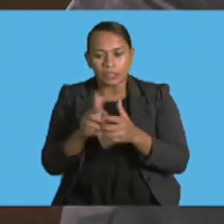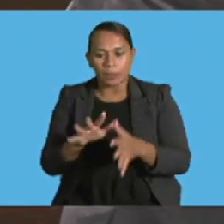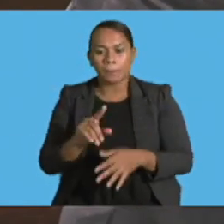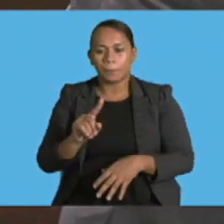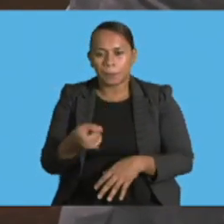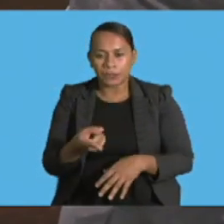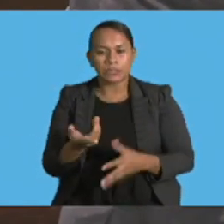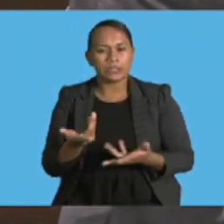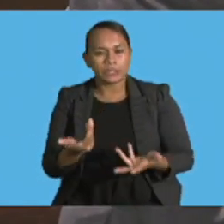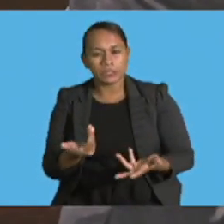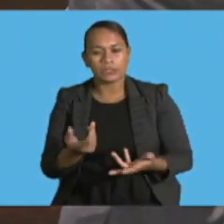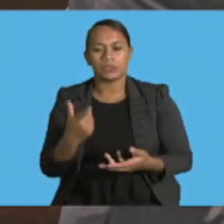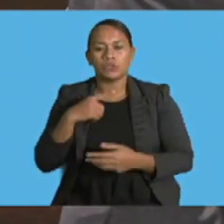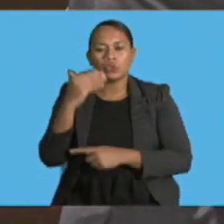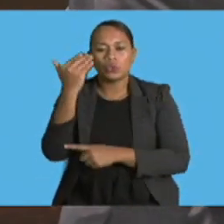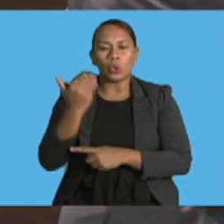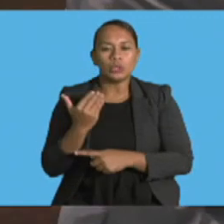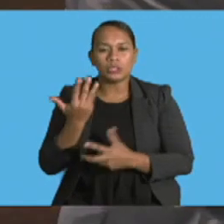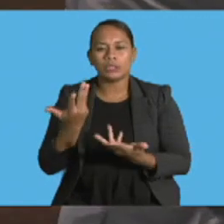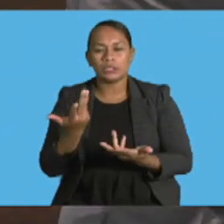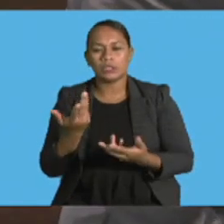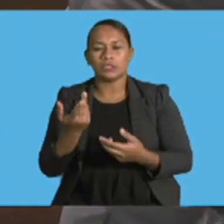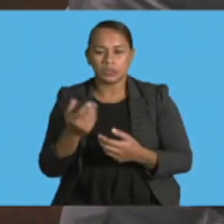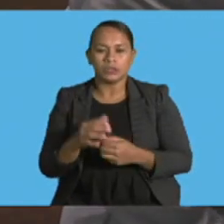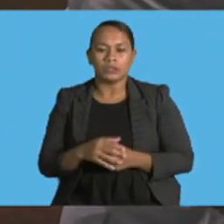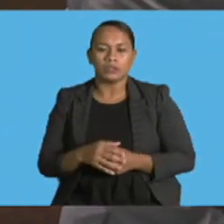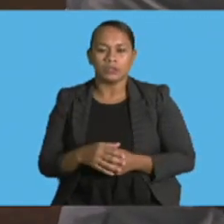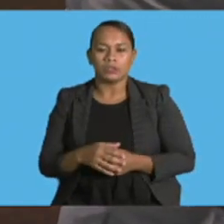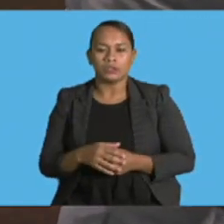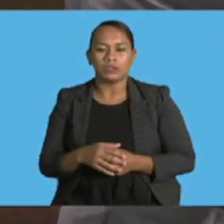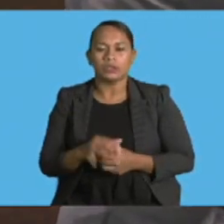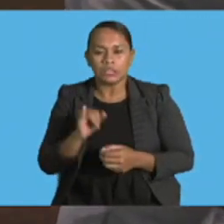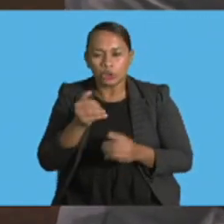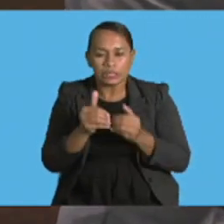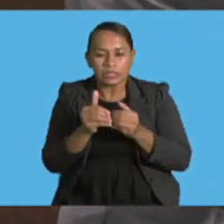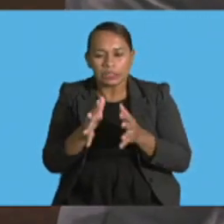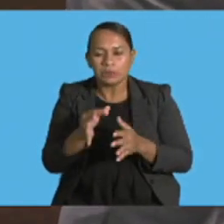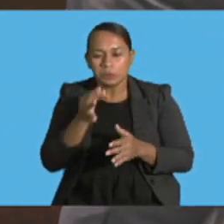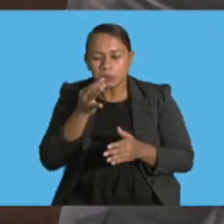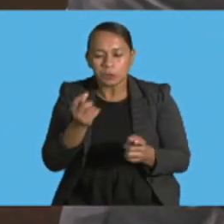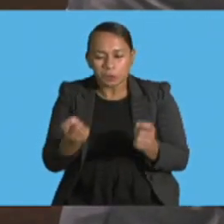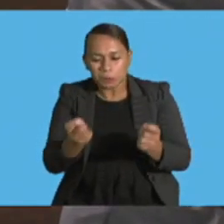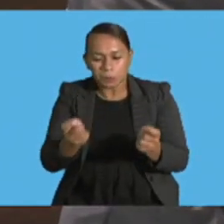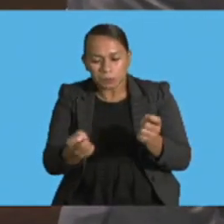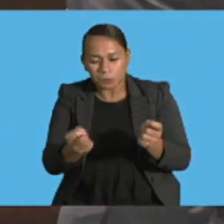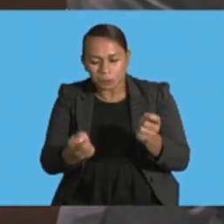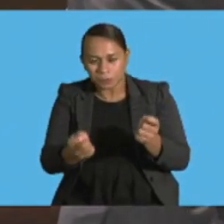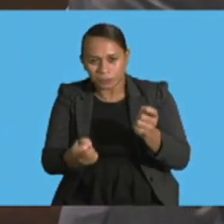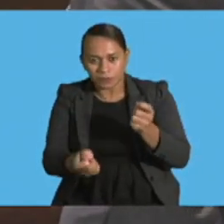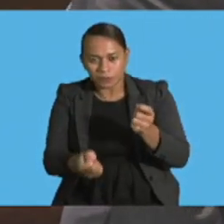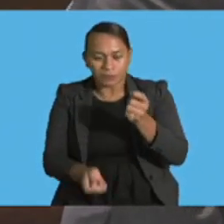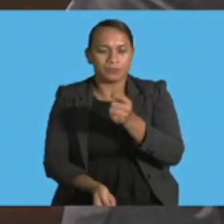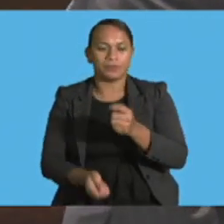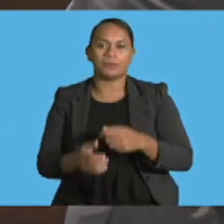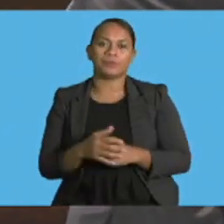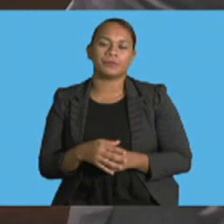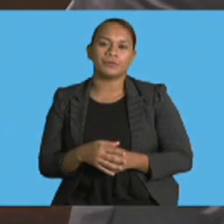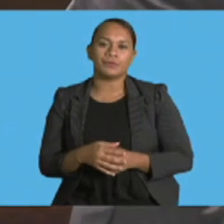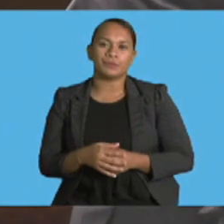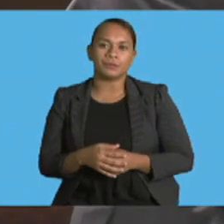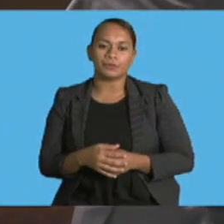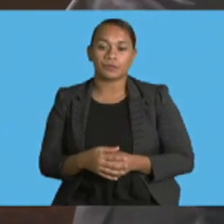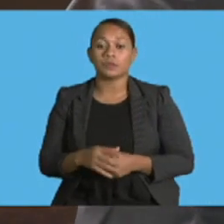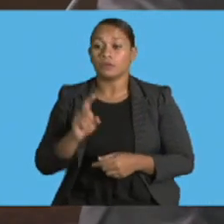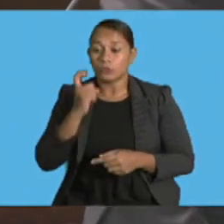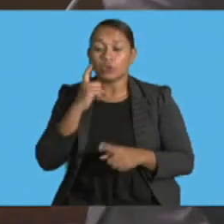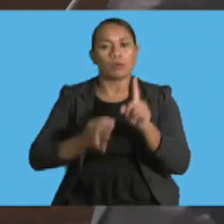shortage of supply and teething issues as we transitioned to improved